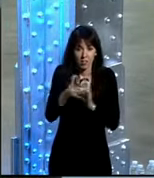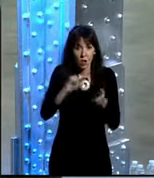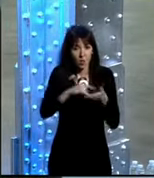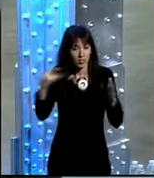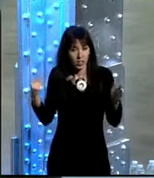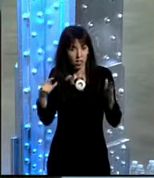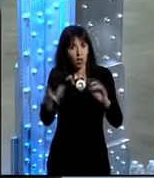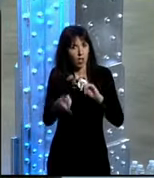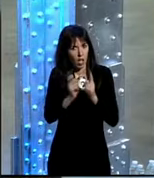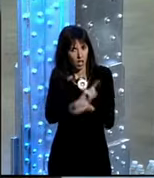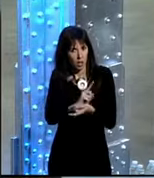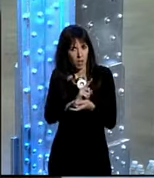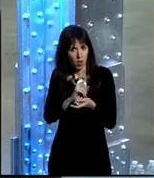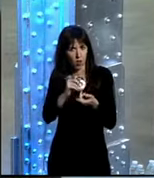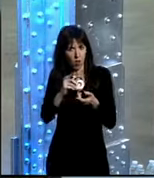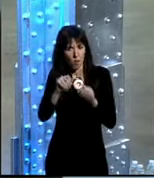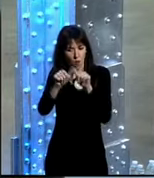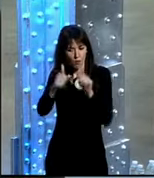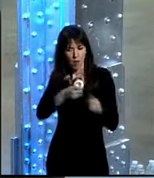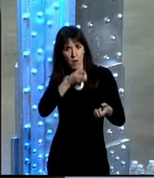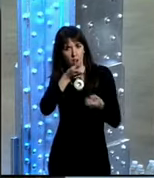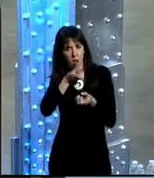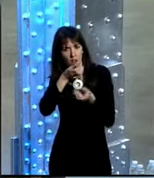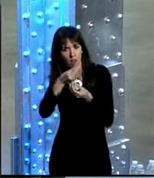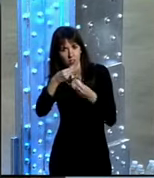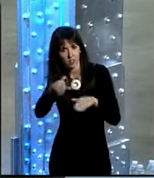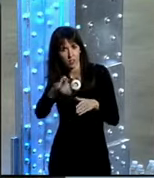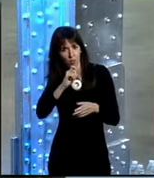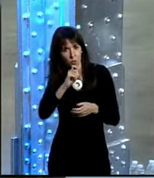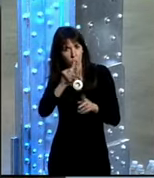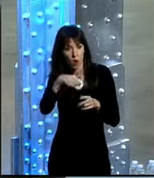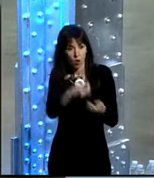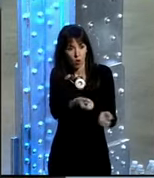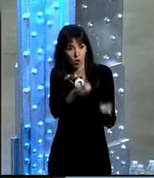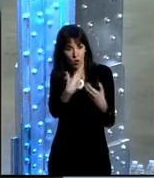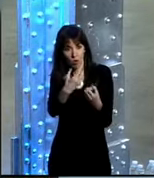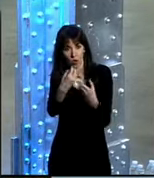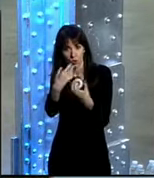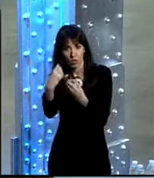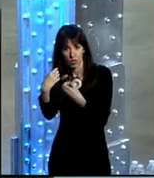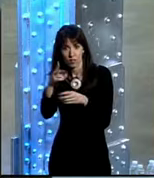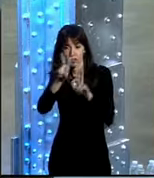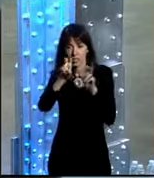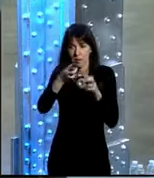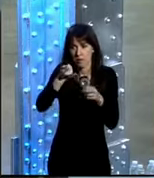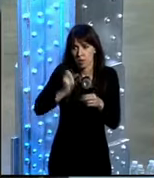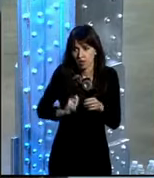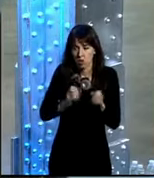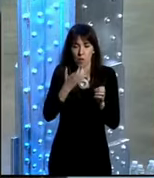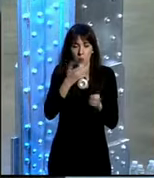as I was saying beforehand, technology changed the media through which we tell the stories, but the stories we are told